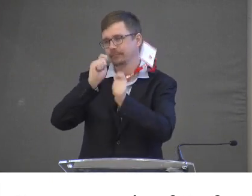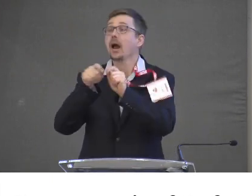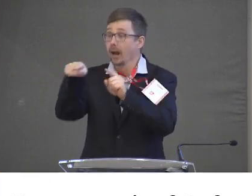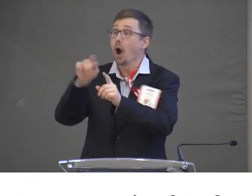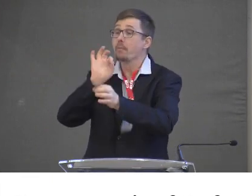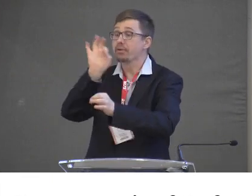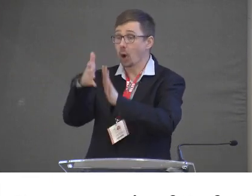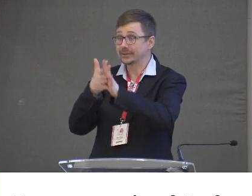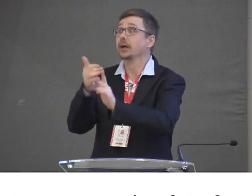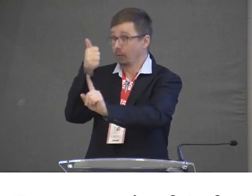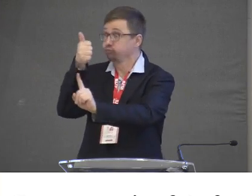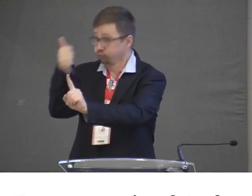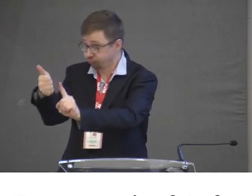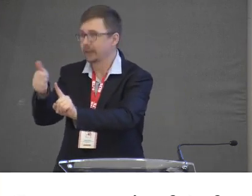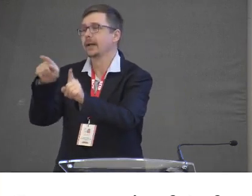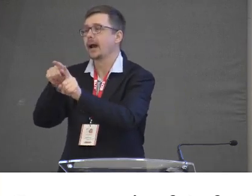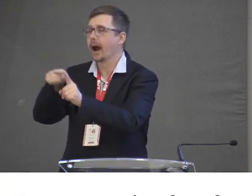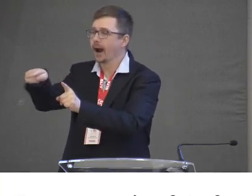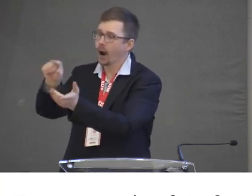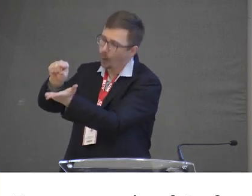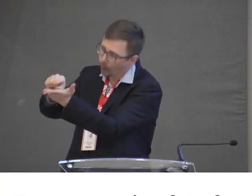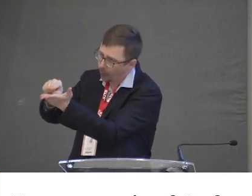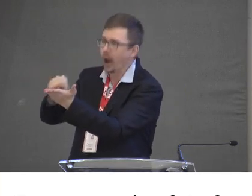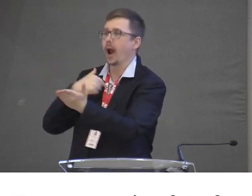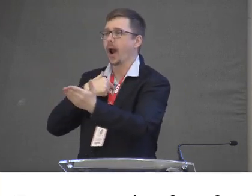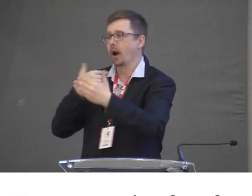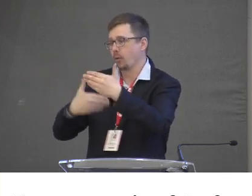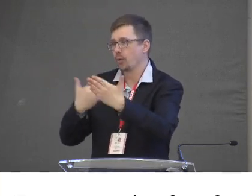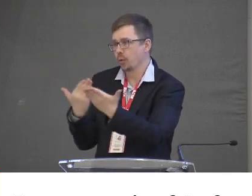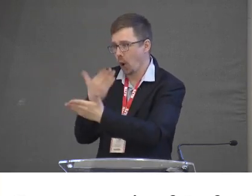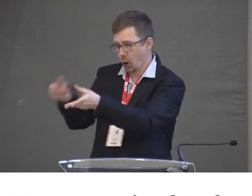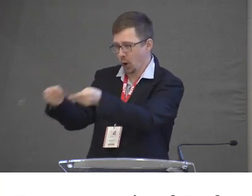I mentioned the ProSign project before.